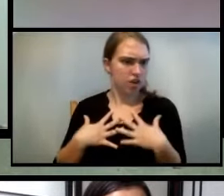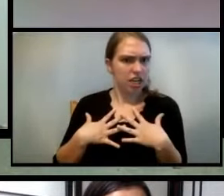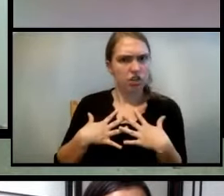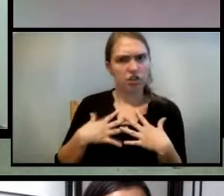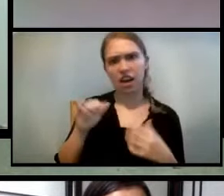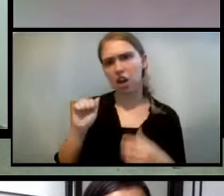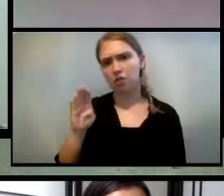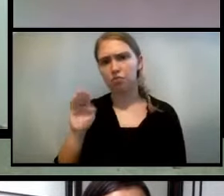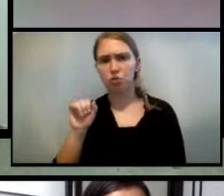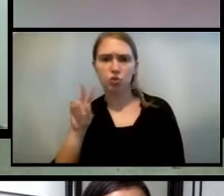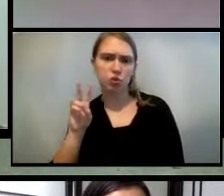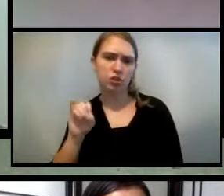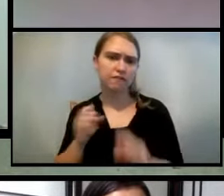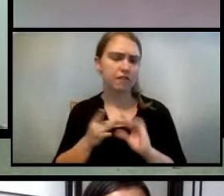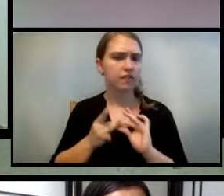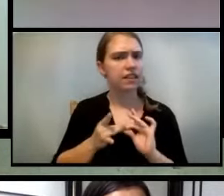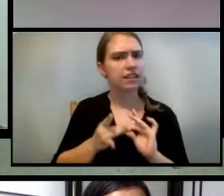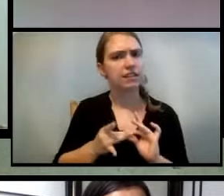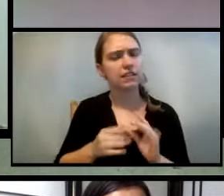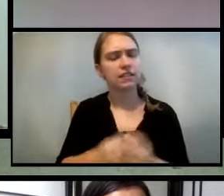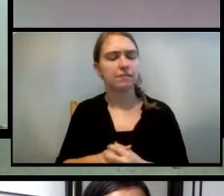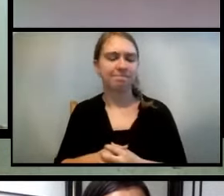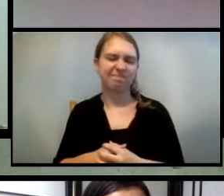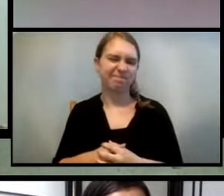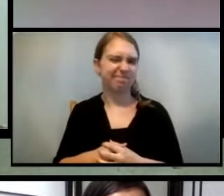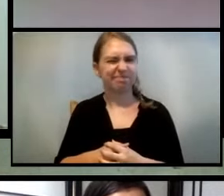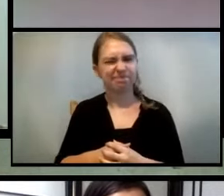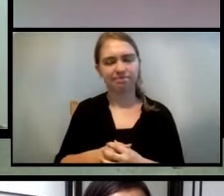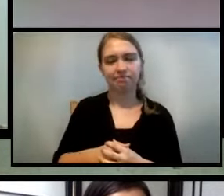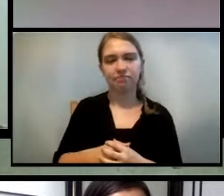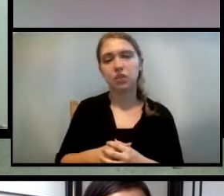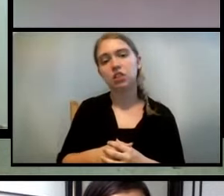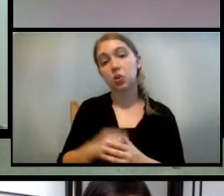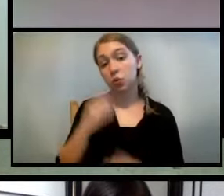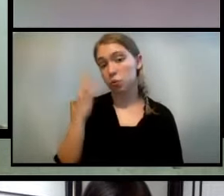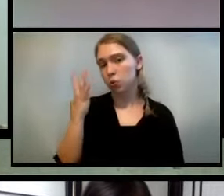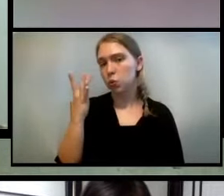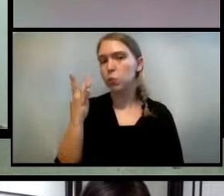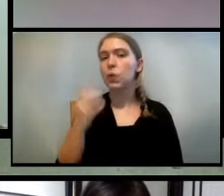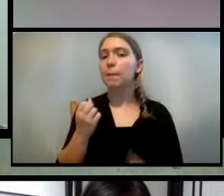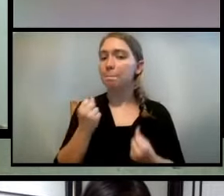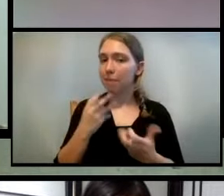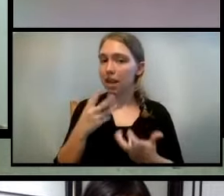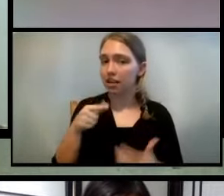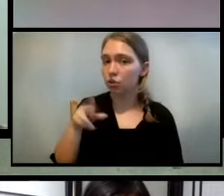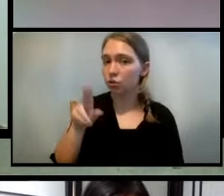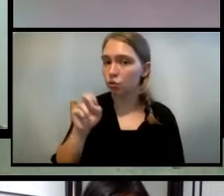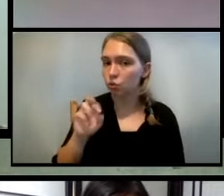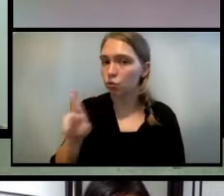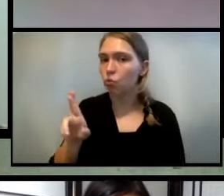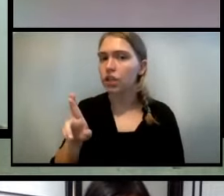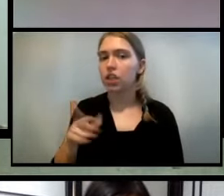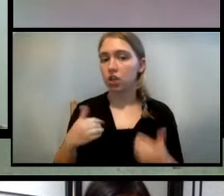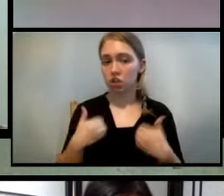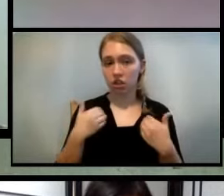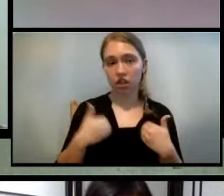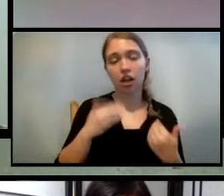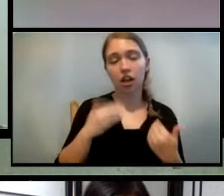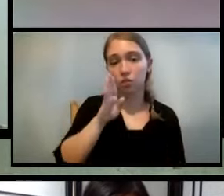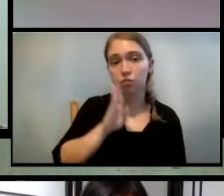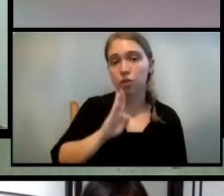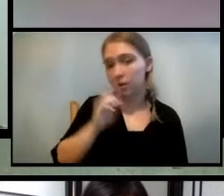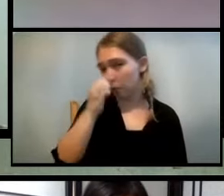our literature. Because a lot of queer, young, brown, and black people